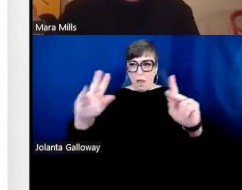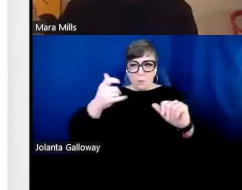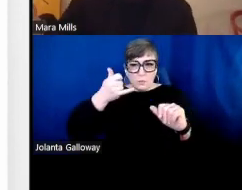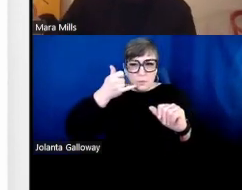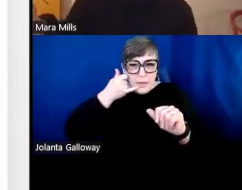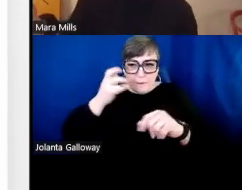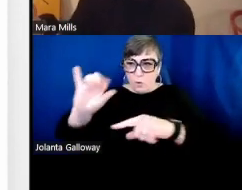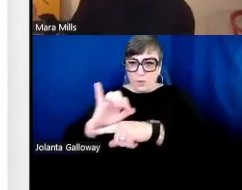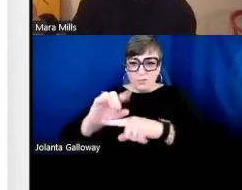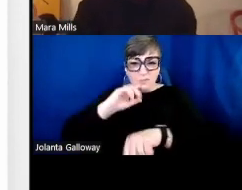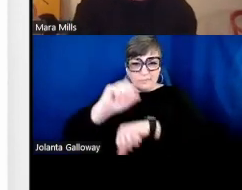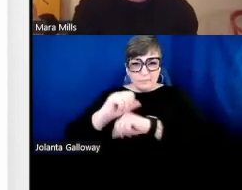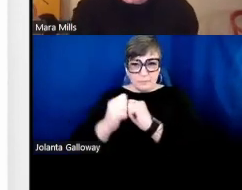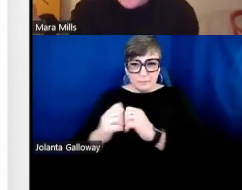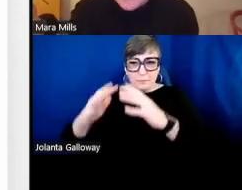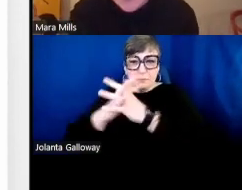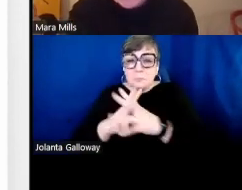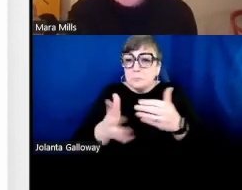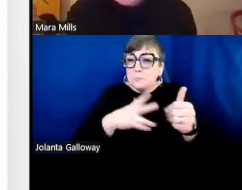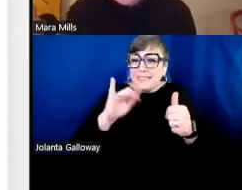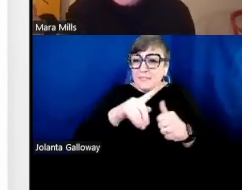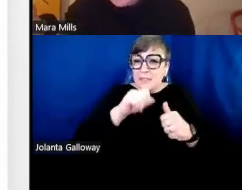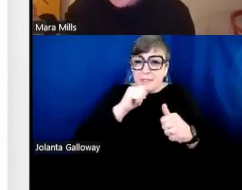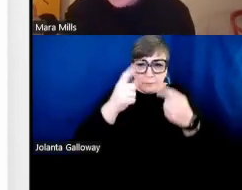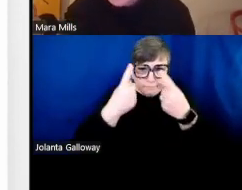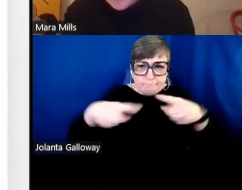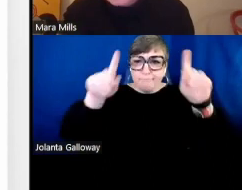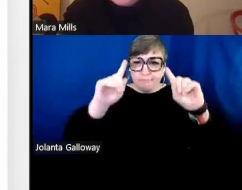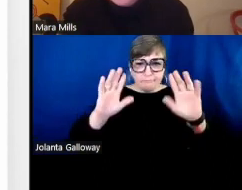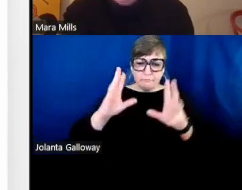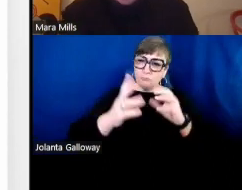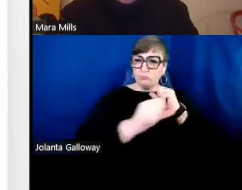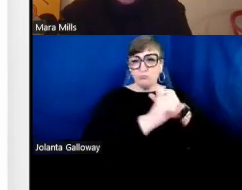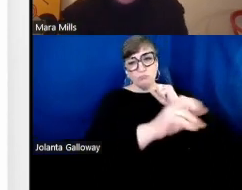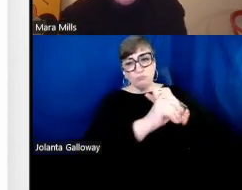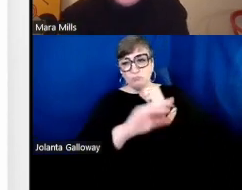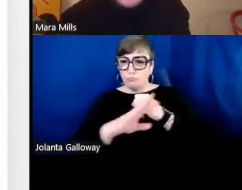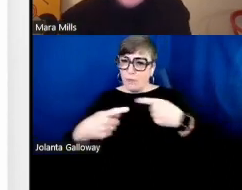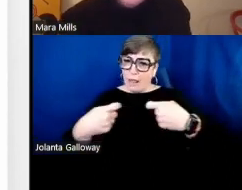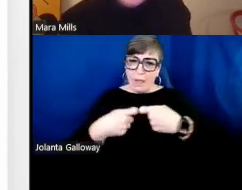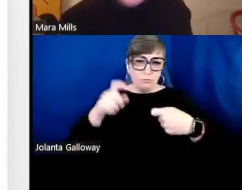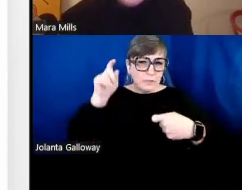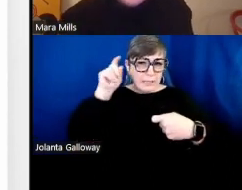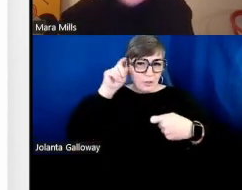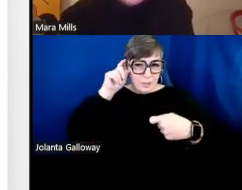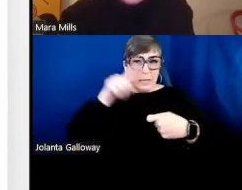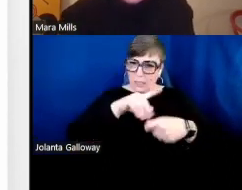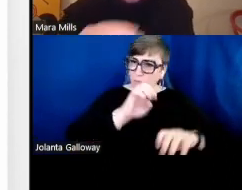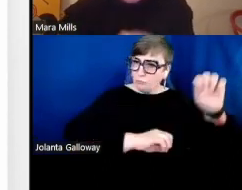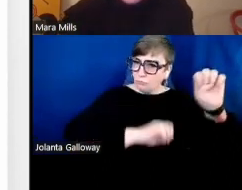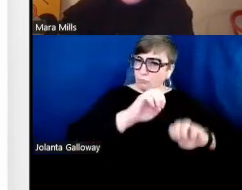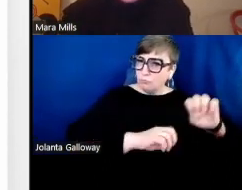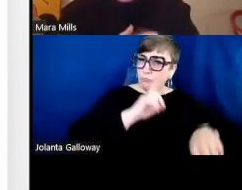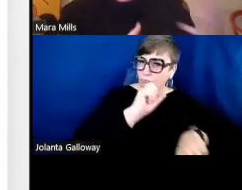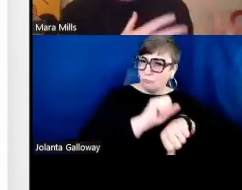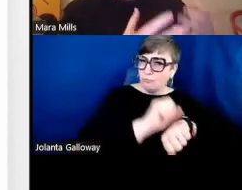even if he did not successfully market an electrical hearing aid himself although he experimented with them he